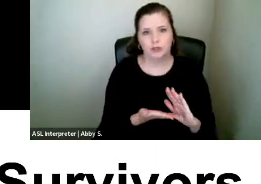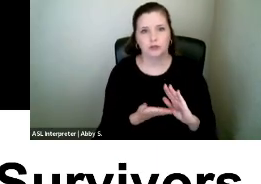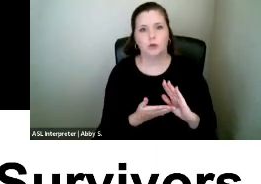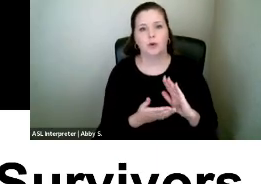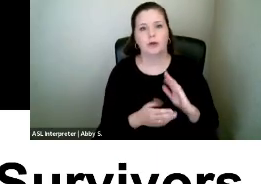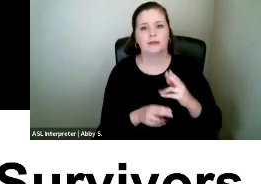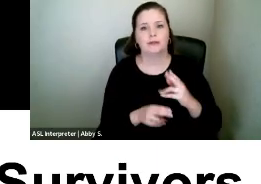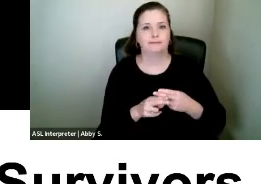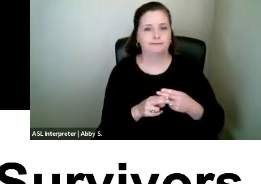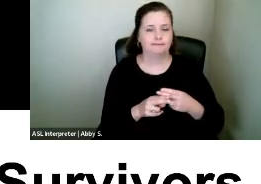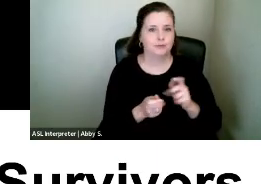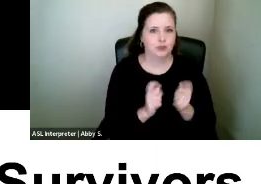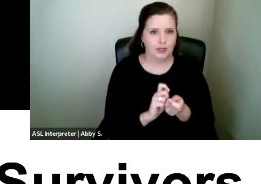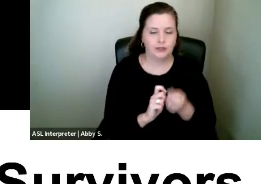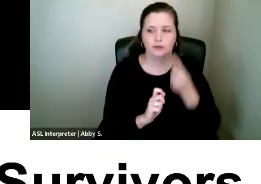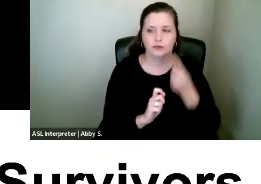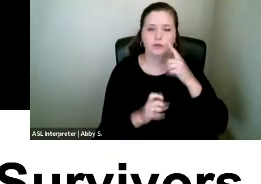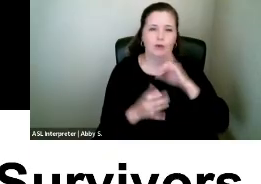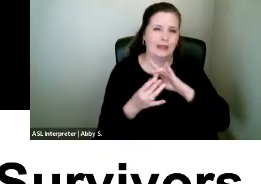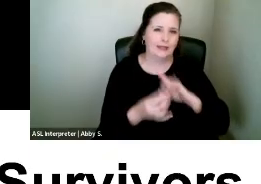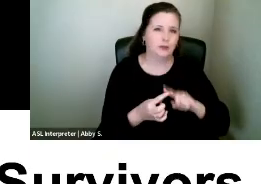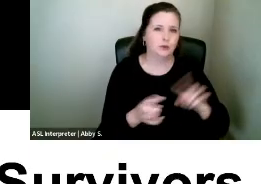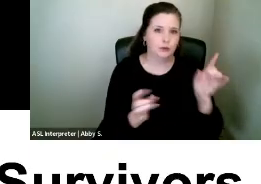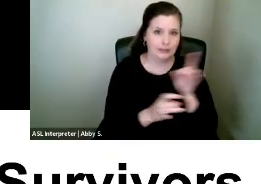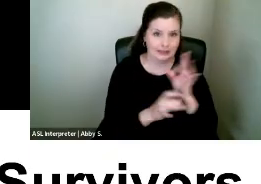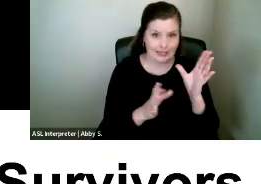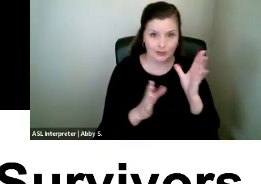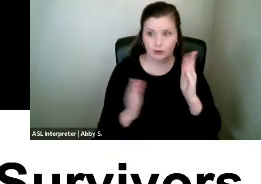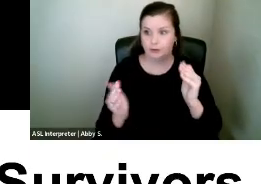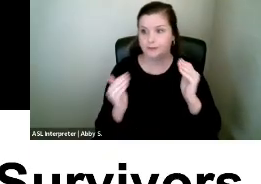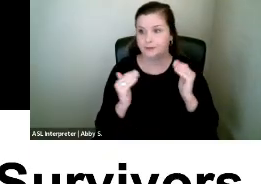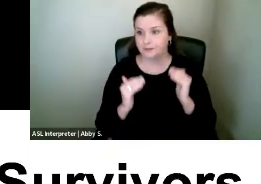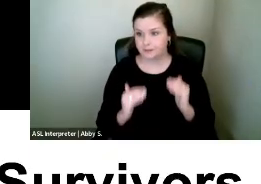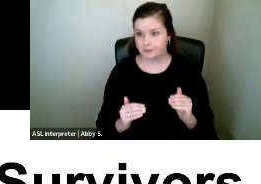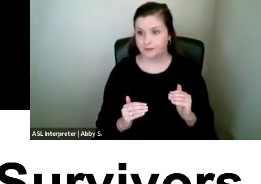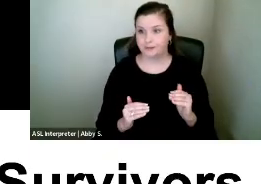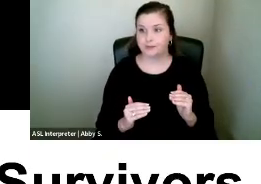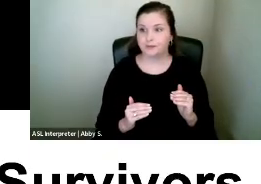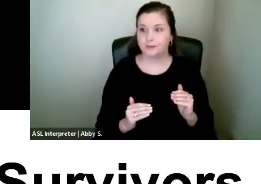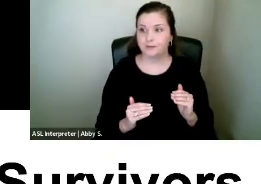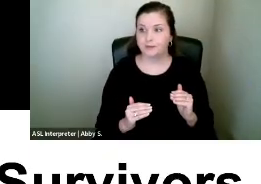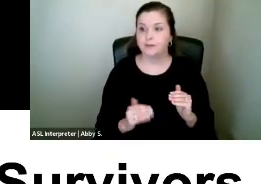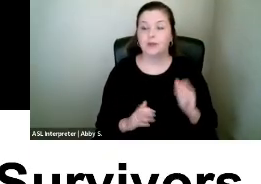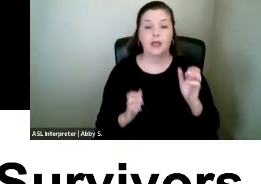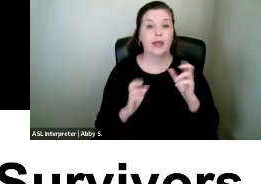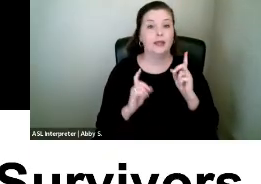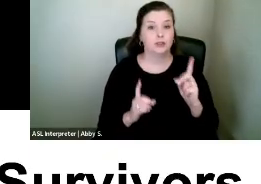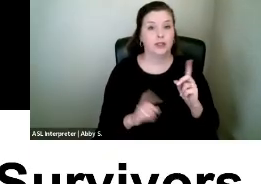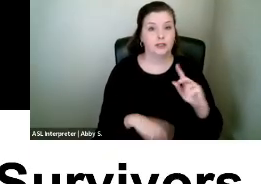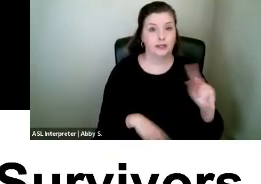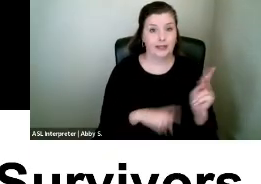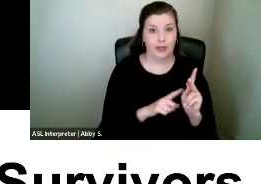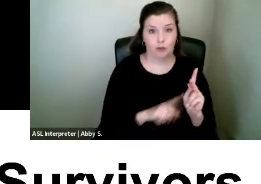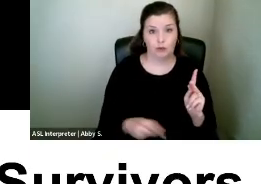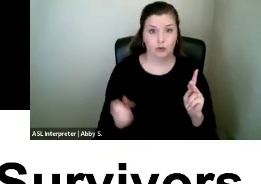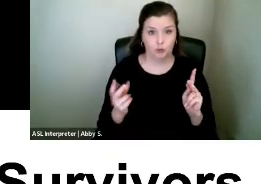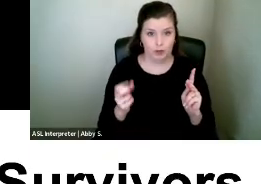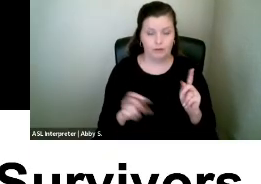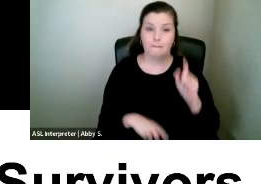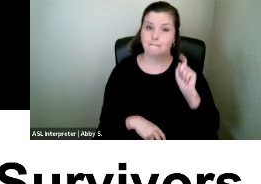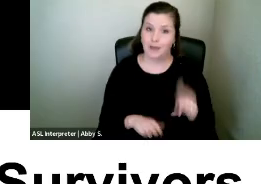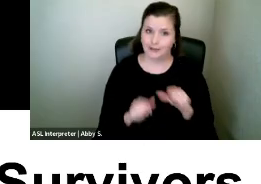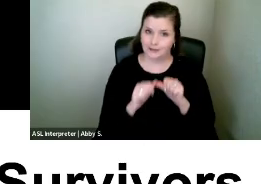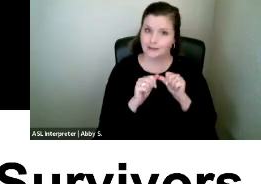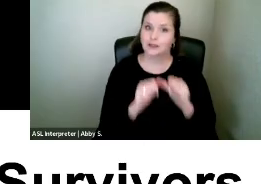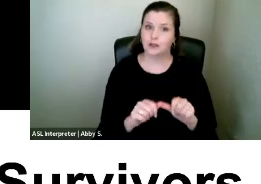disaster. Under the McKinley-Vento Act, education for kindergarten through 12th grade must